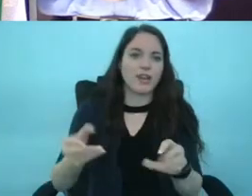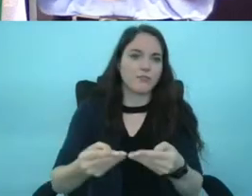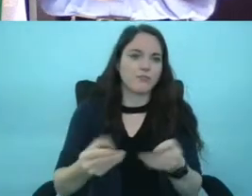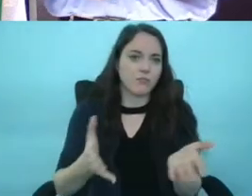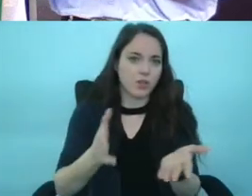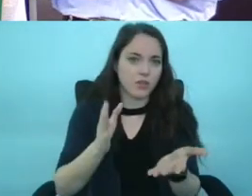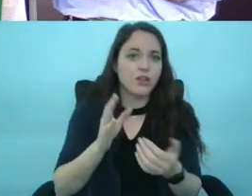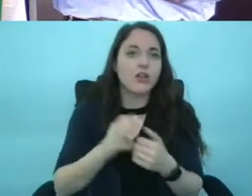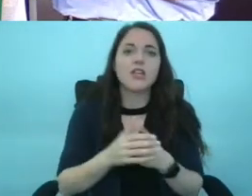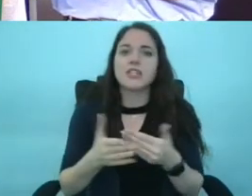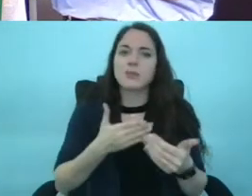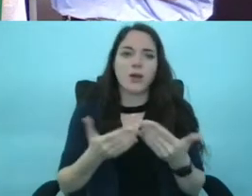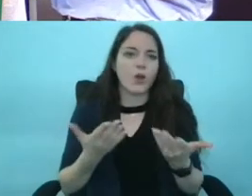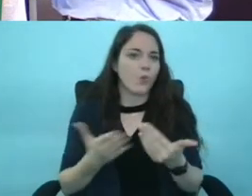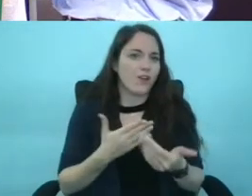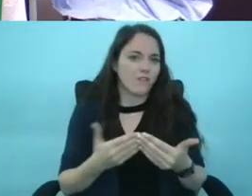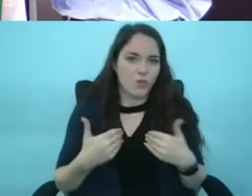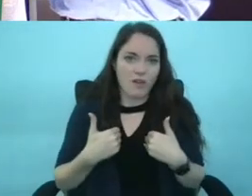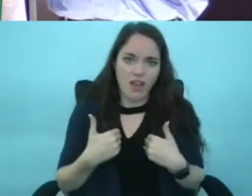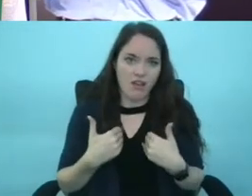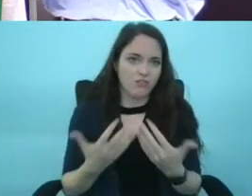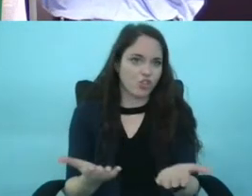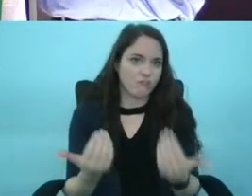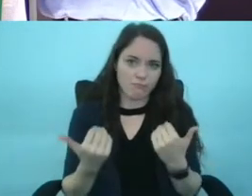you have.